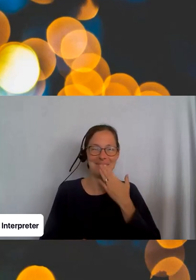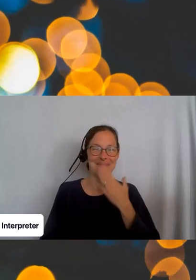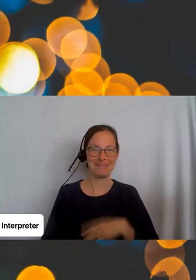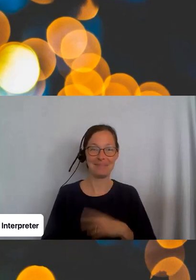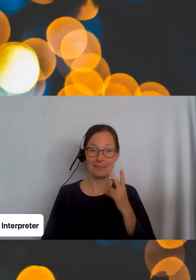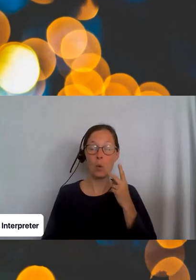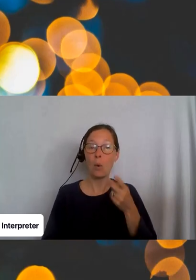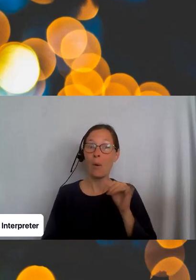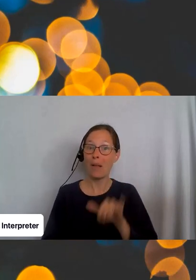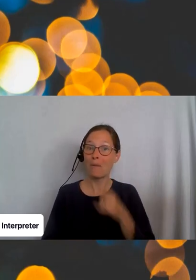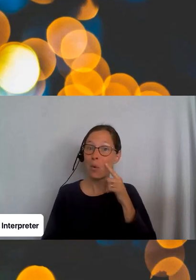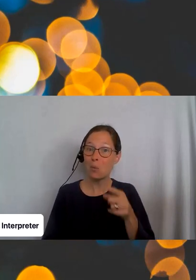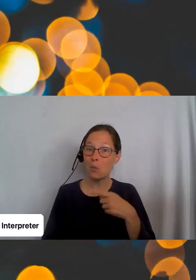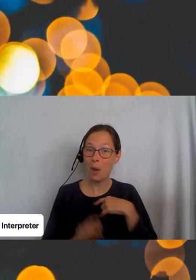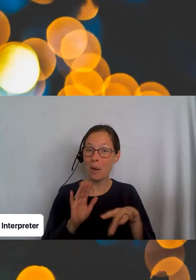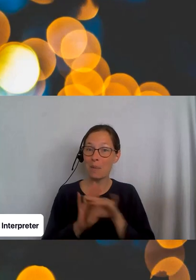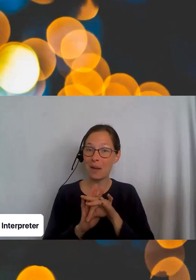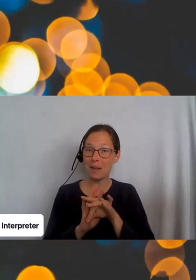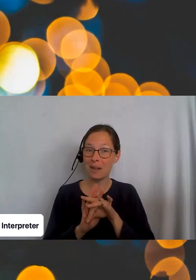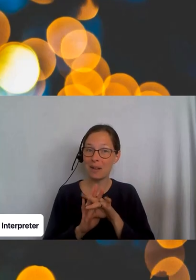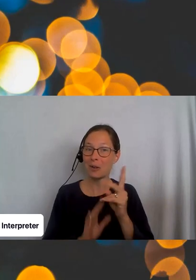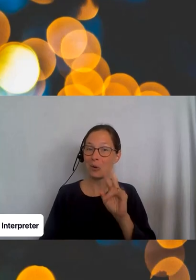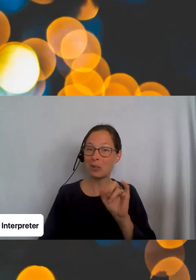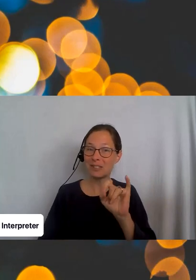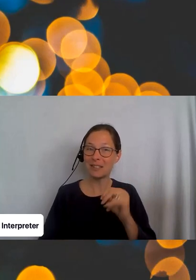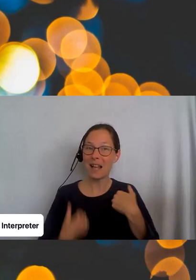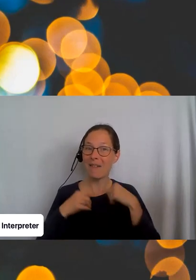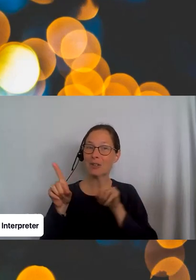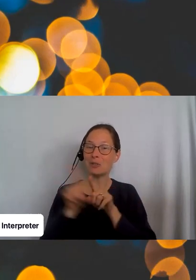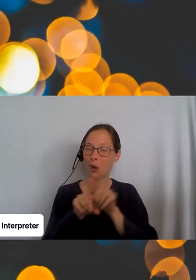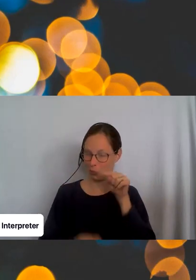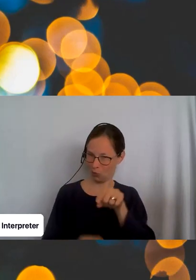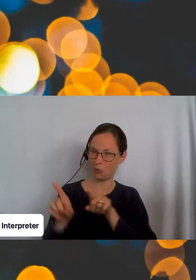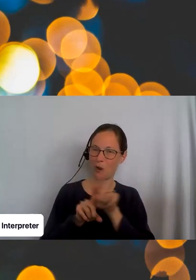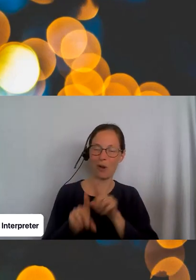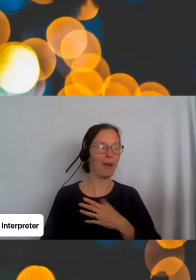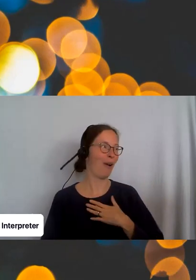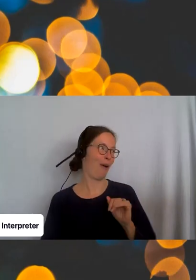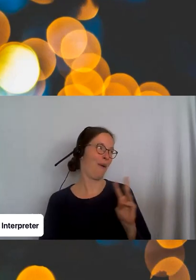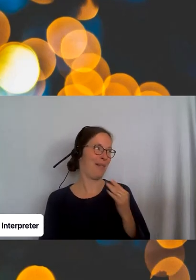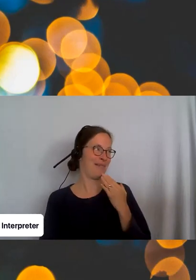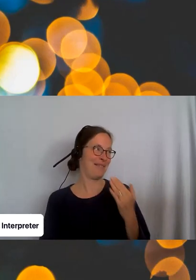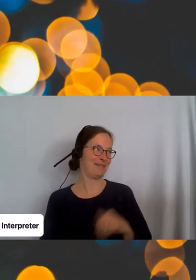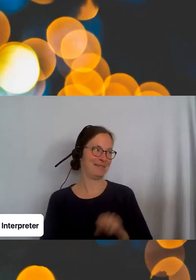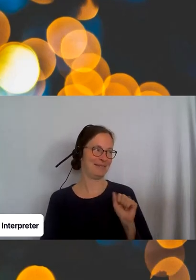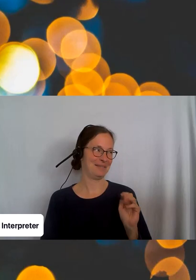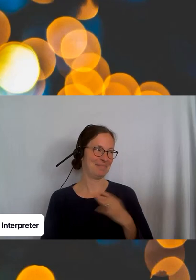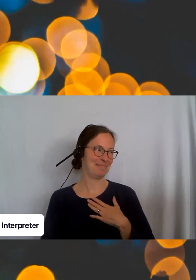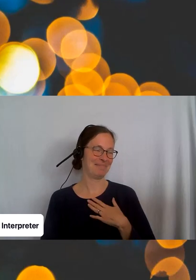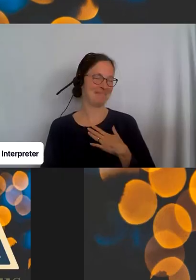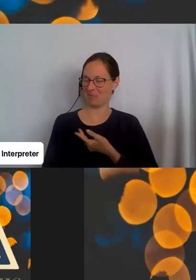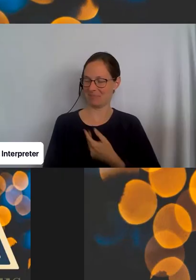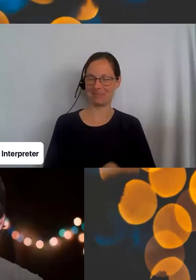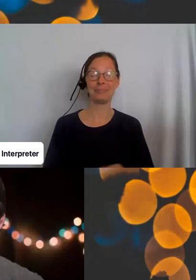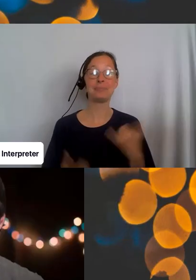Kristen, this one was for you. I picked it specially because it's got a star on it, because you're a star. Aw, thanks, Sam. You're welcome.